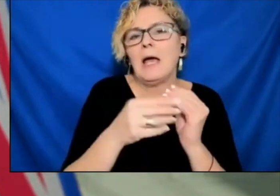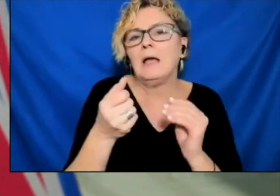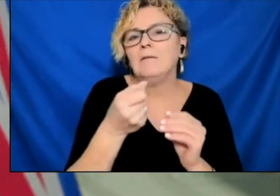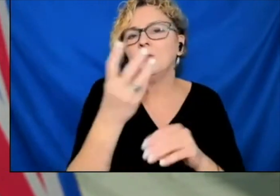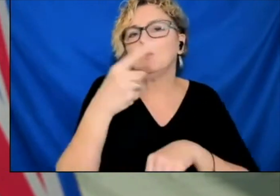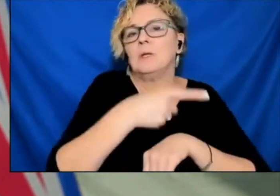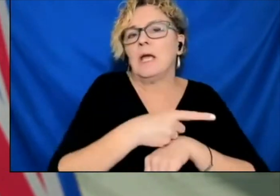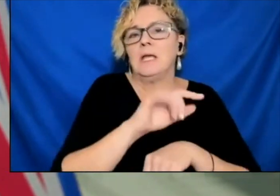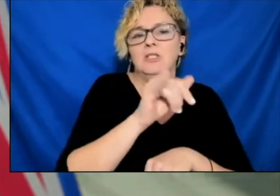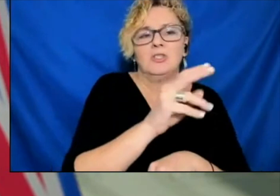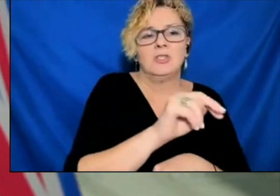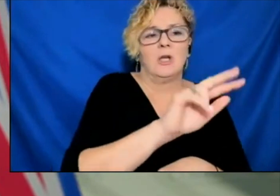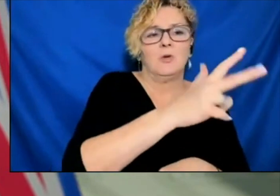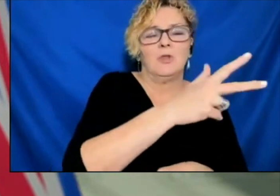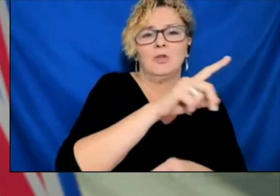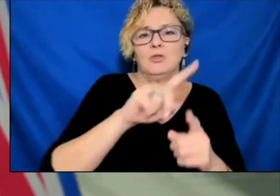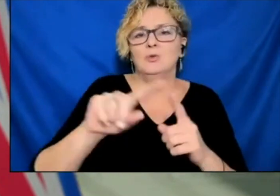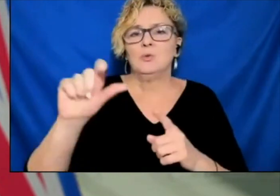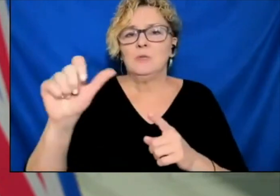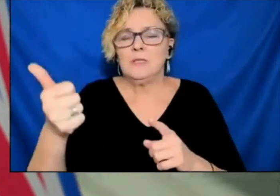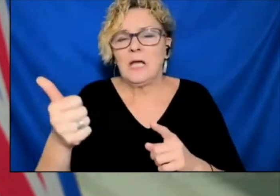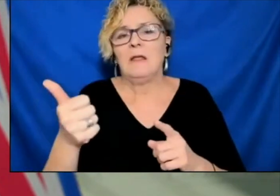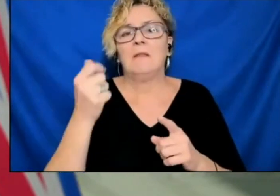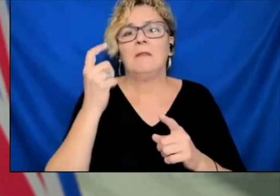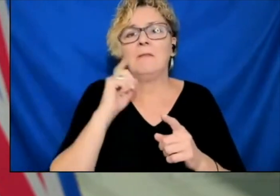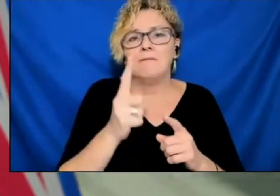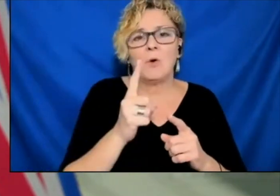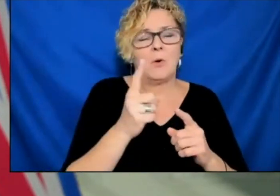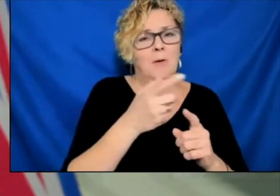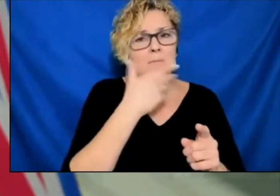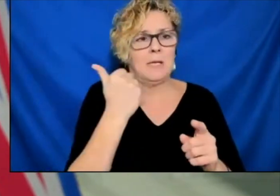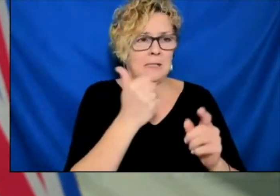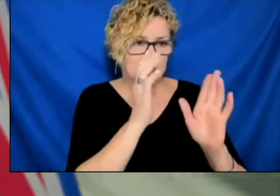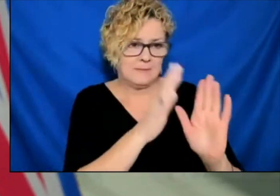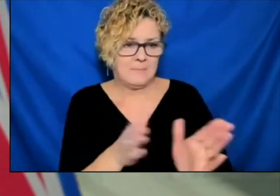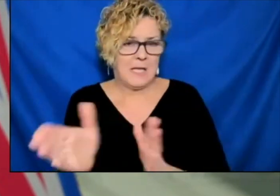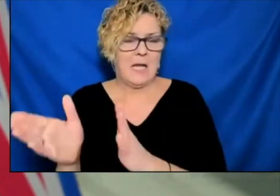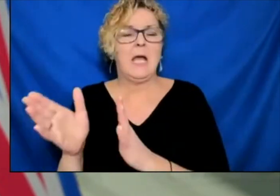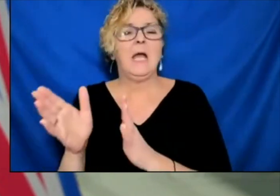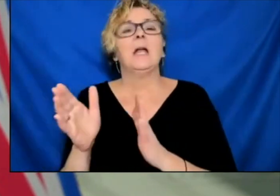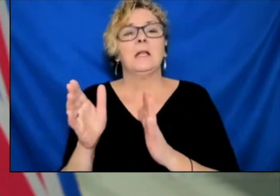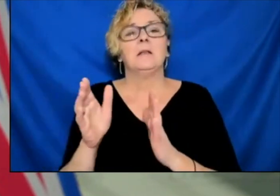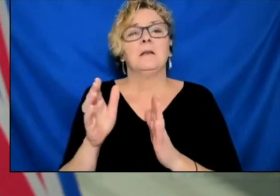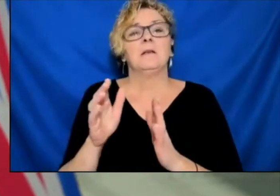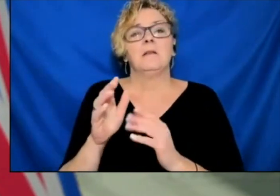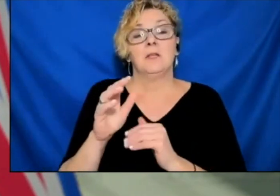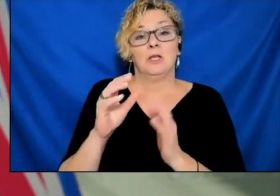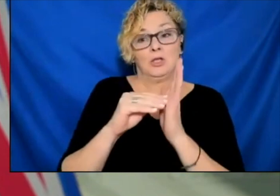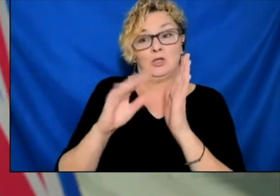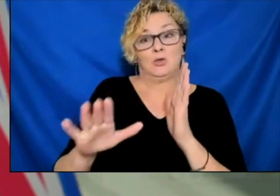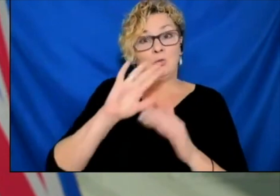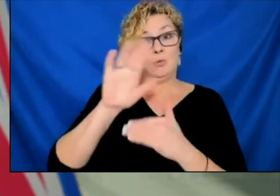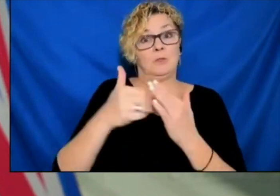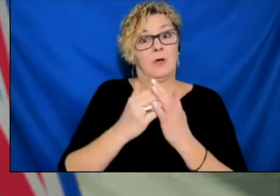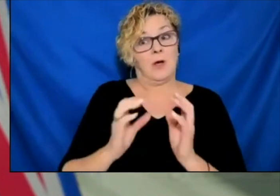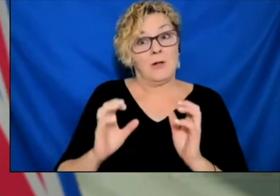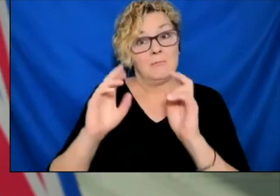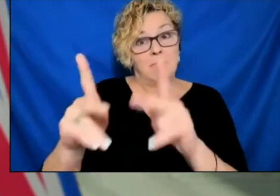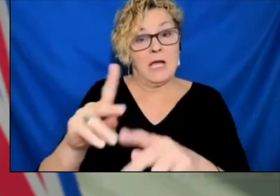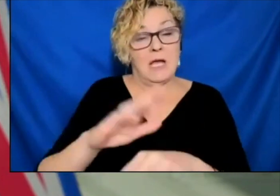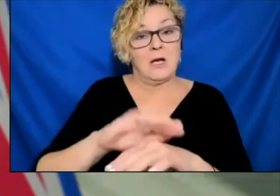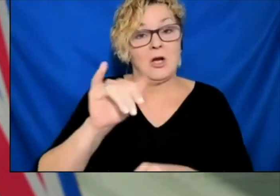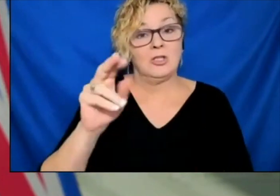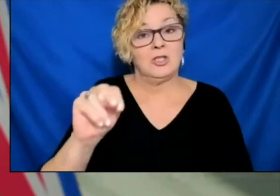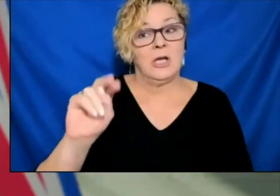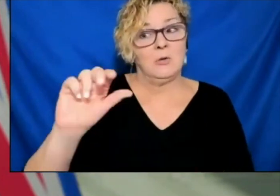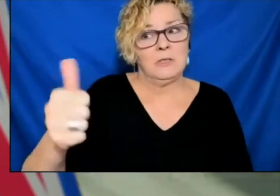so, we are setting up our schools for the best possible start. The ever-changing nature of this pandemic is challenging for